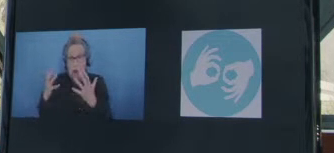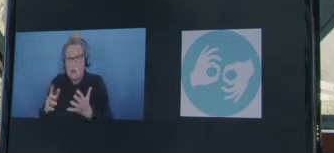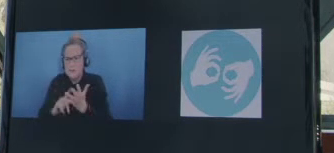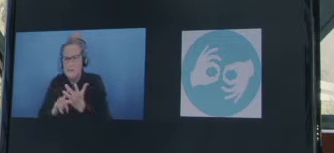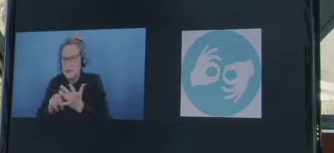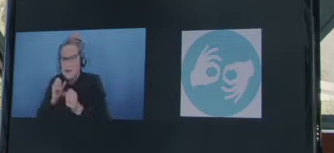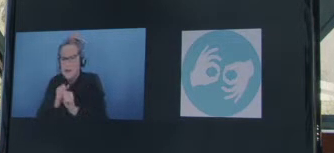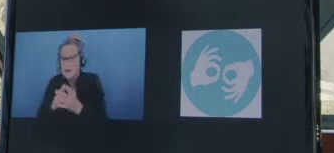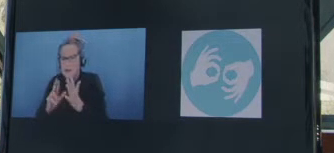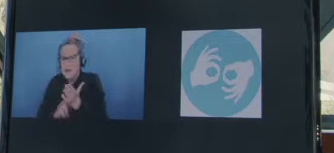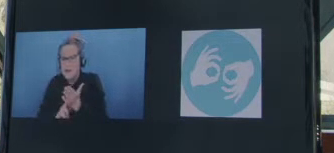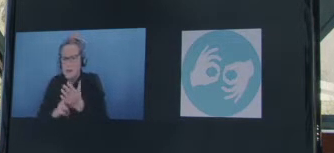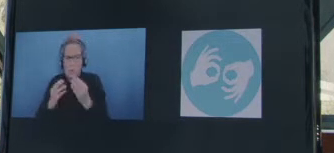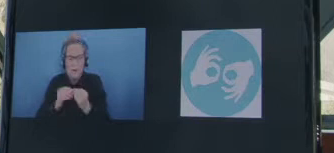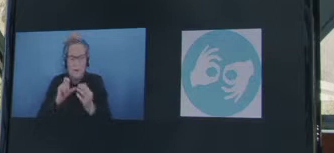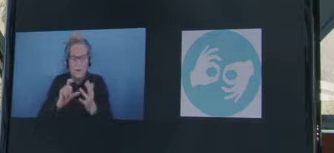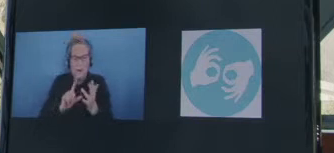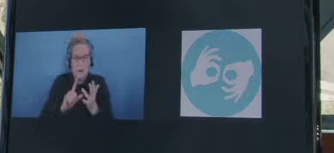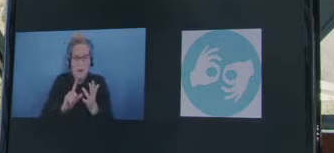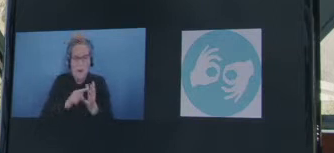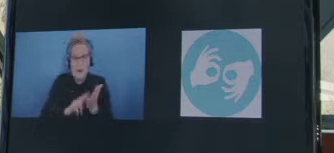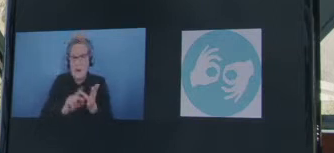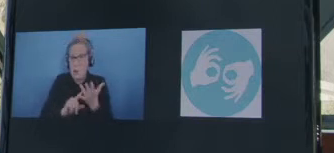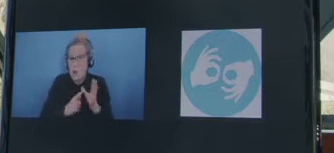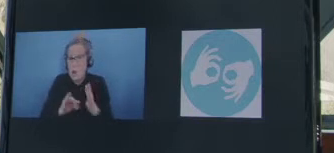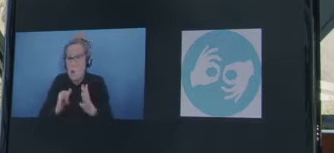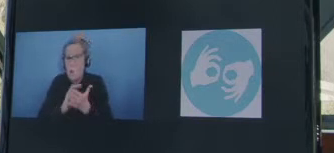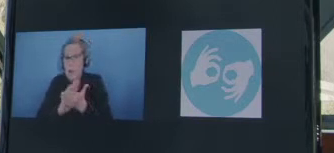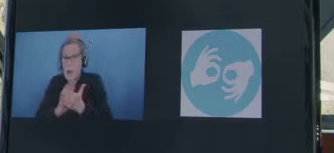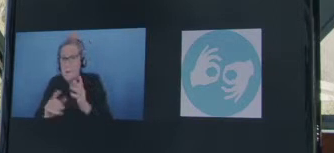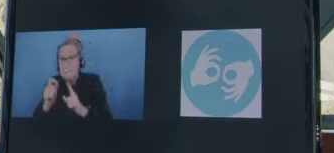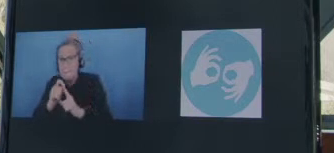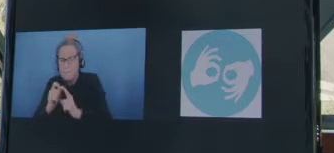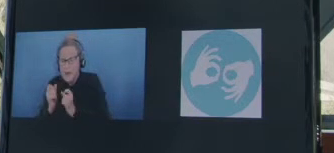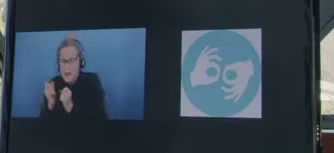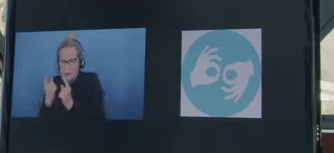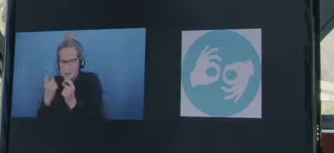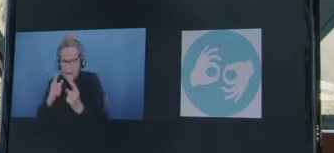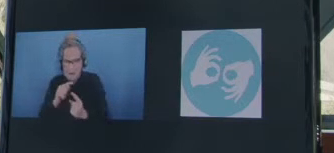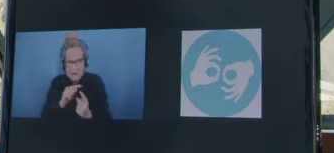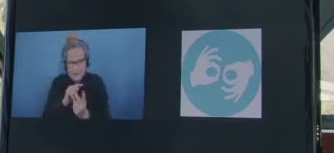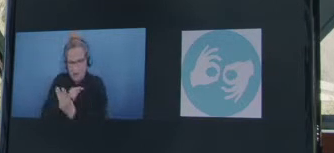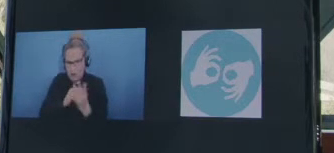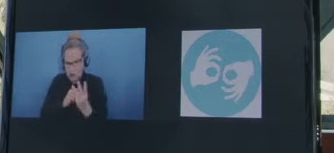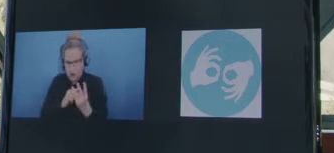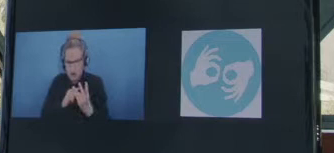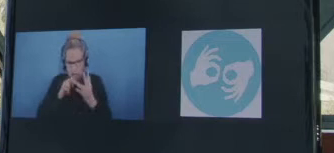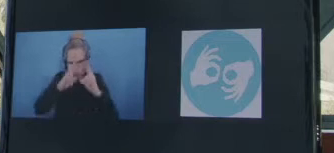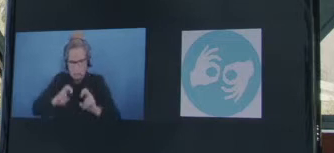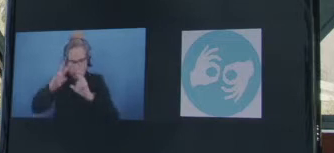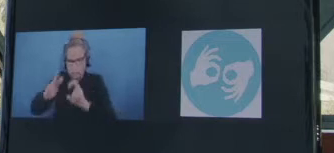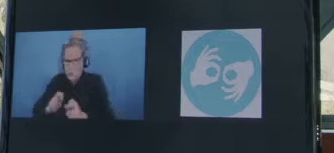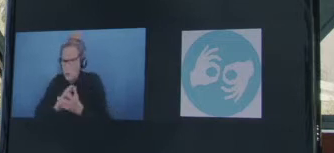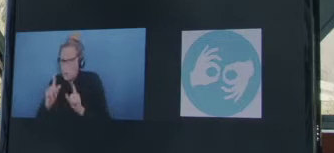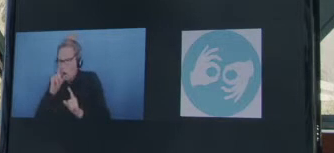like canola or hemp. And understanding their mechanical performance as well, to look at the range of applications that one